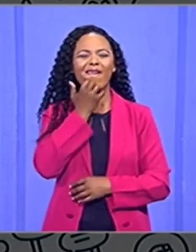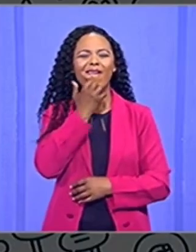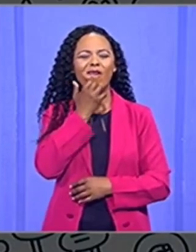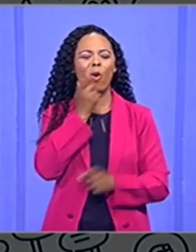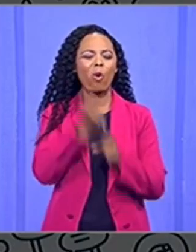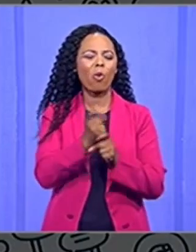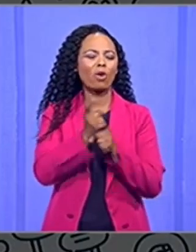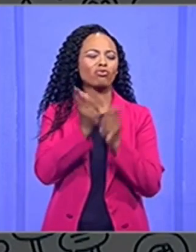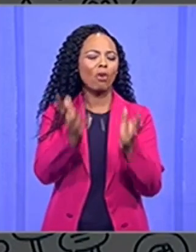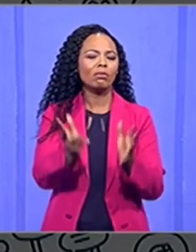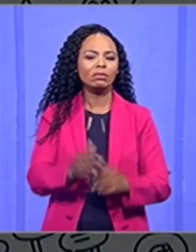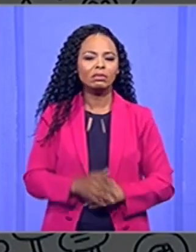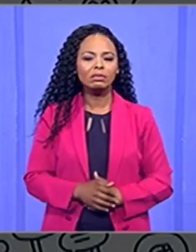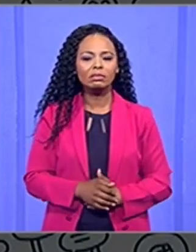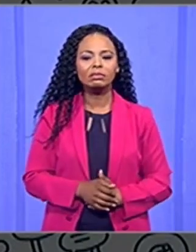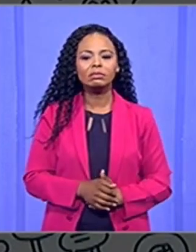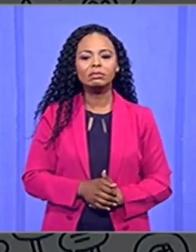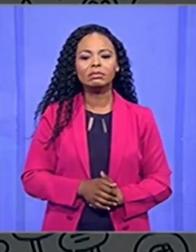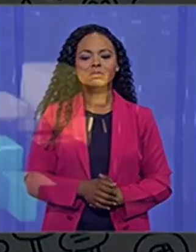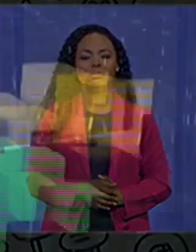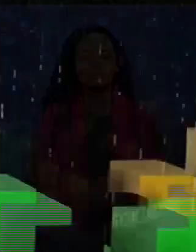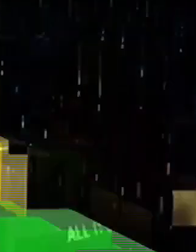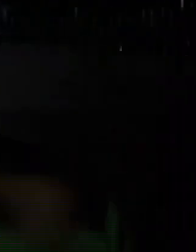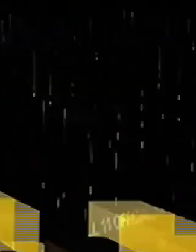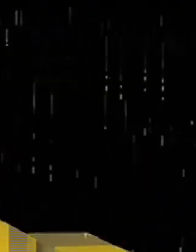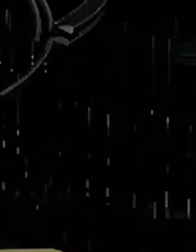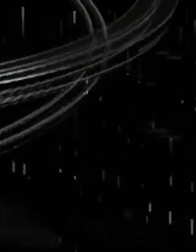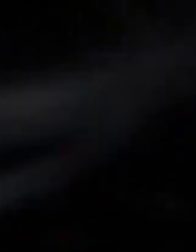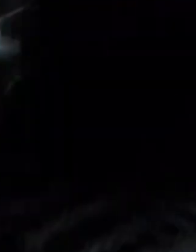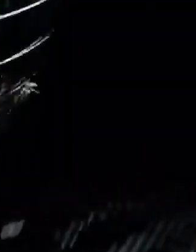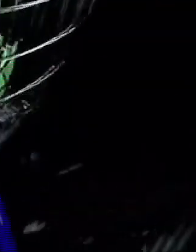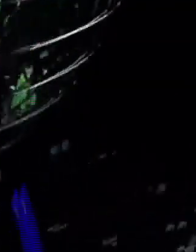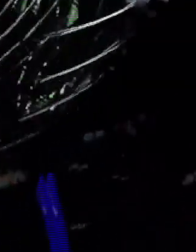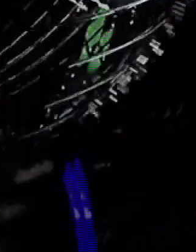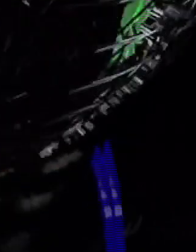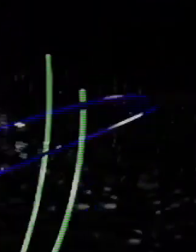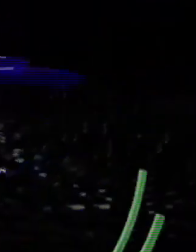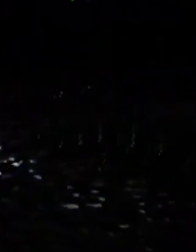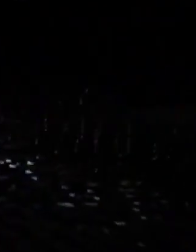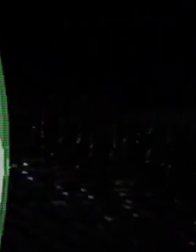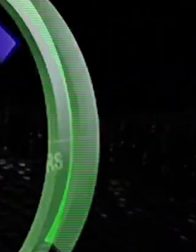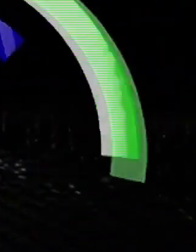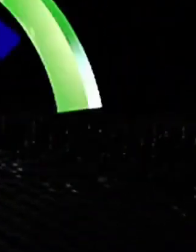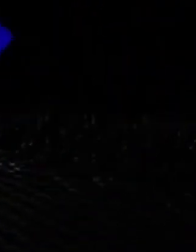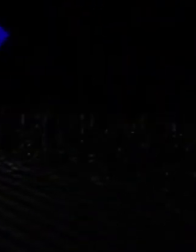bommamaka.